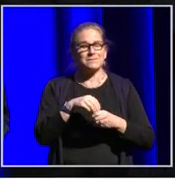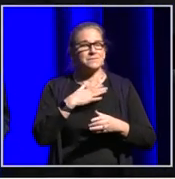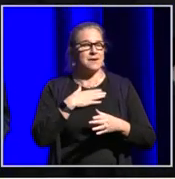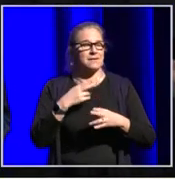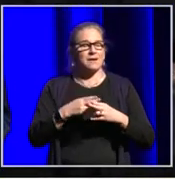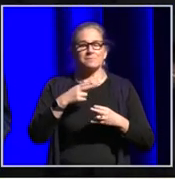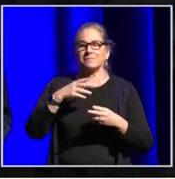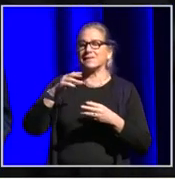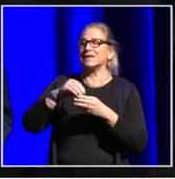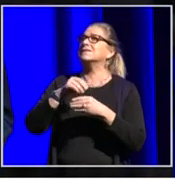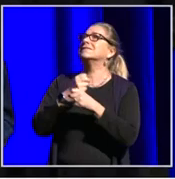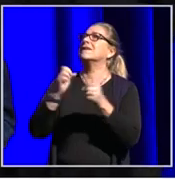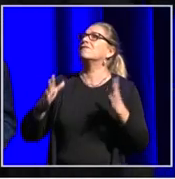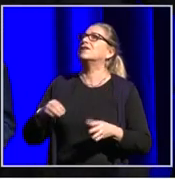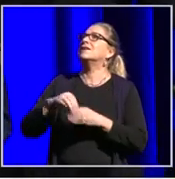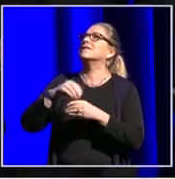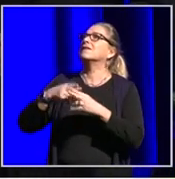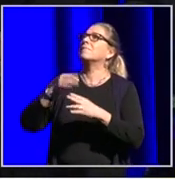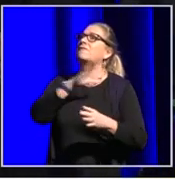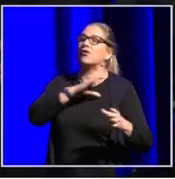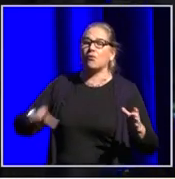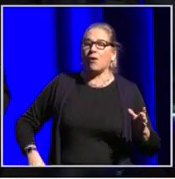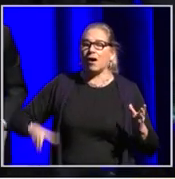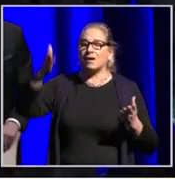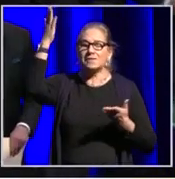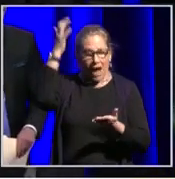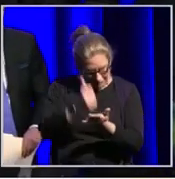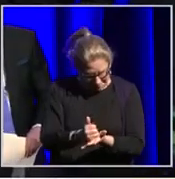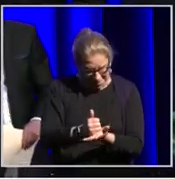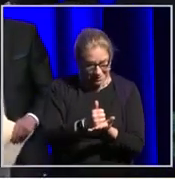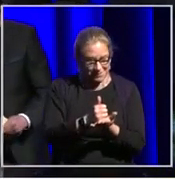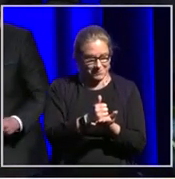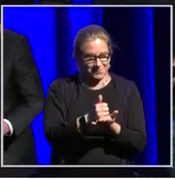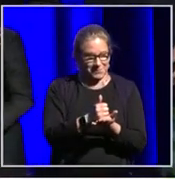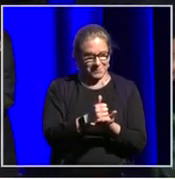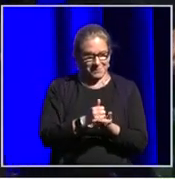Amen. Amen. Bless you. Thank you. Good to be with you.